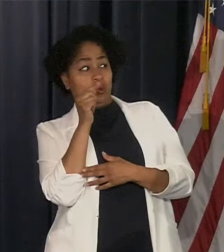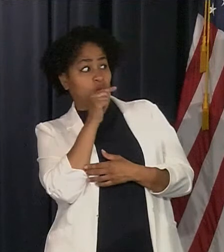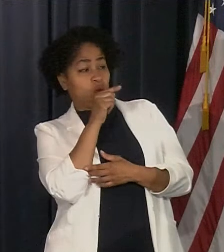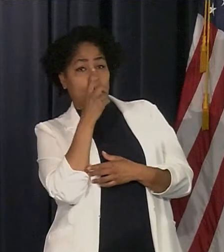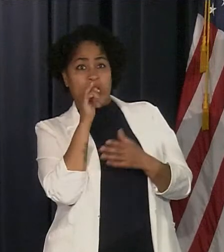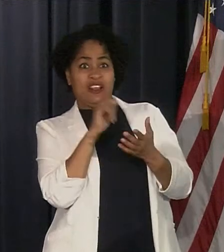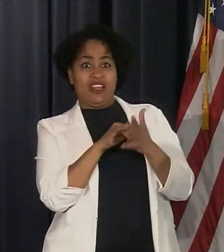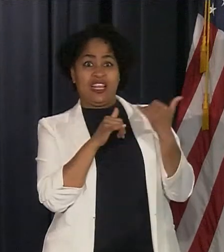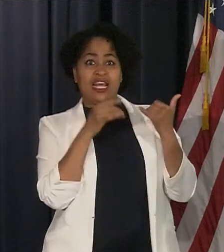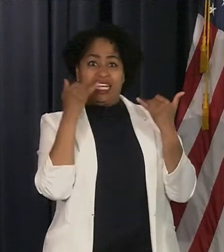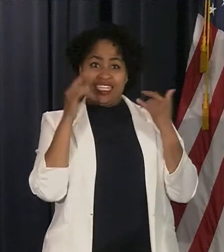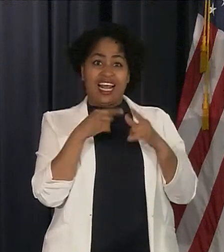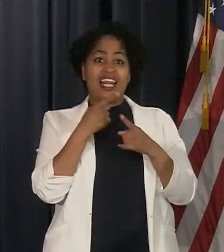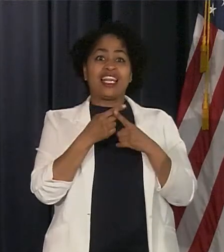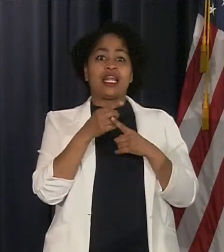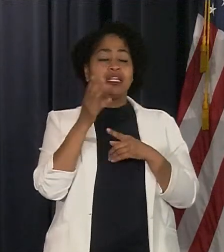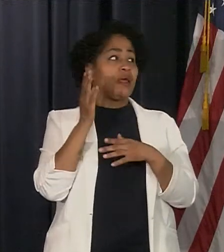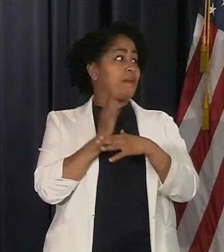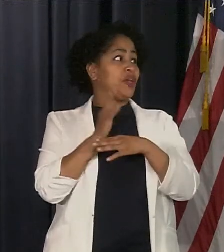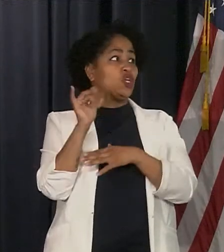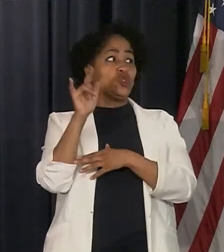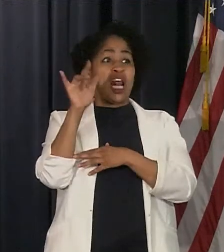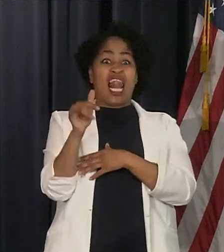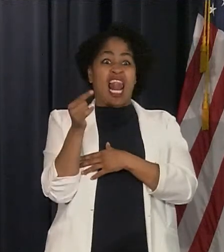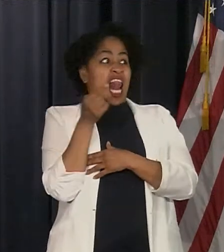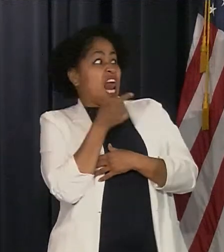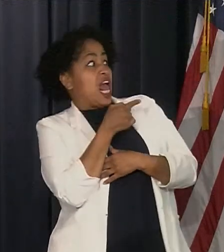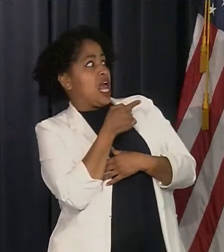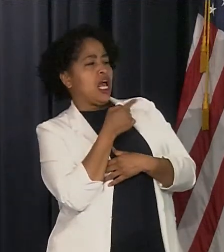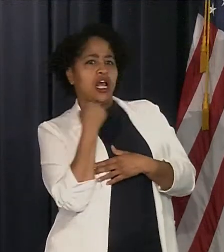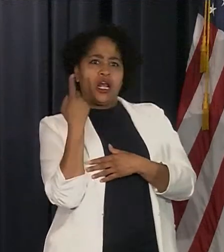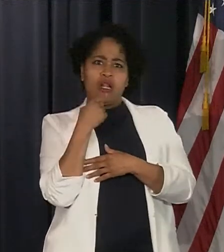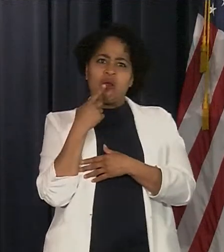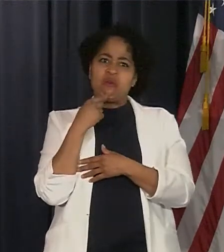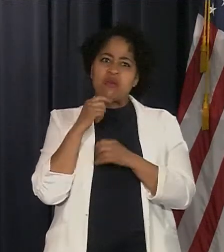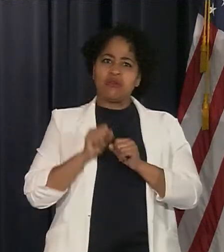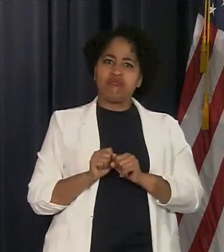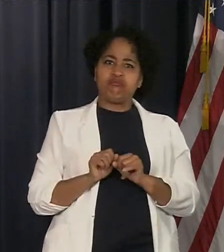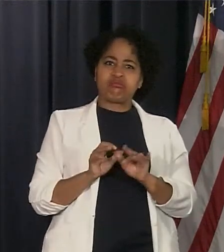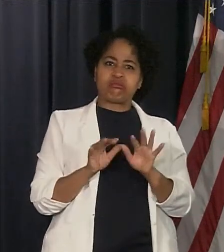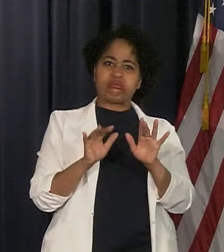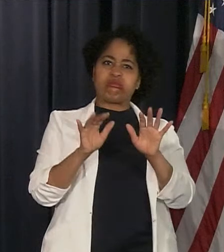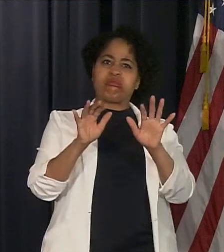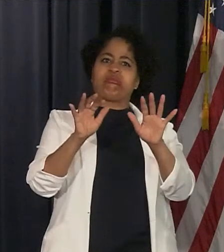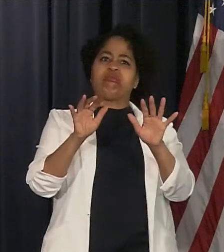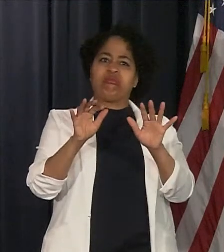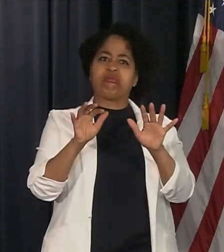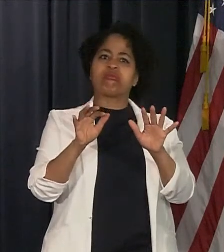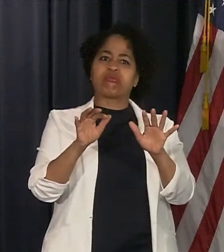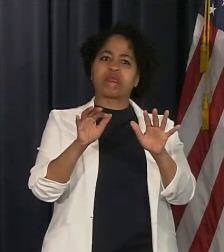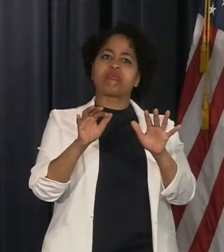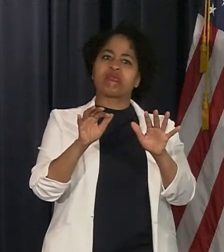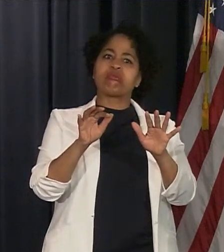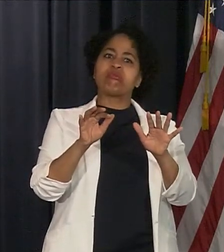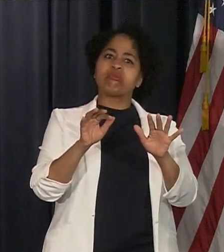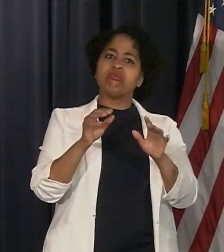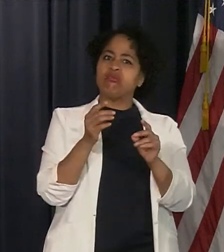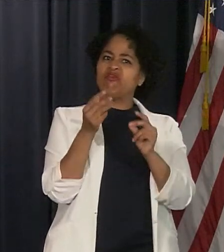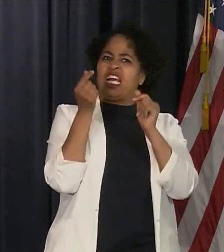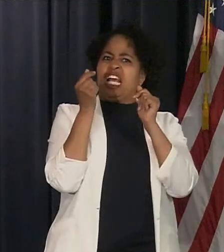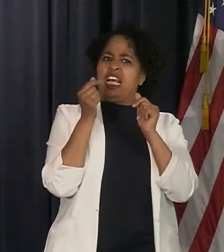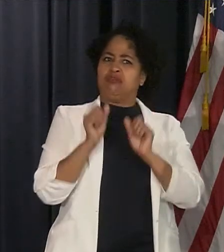then this is how it looked by the middle of July. Look at how the red has spread throughout those